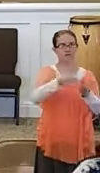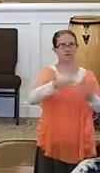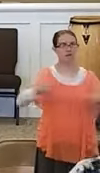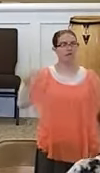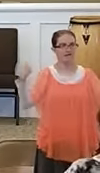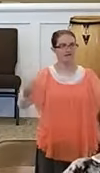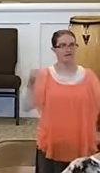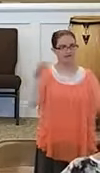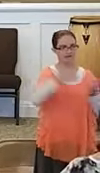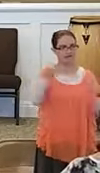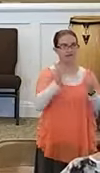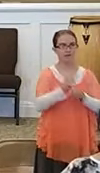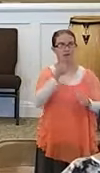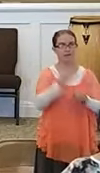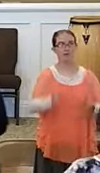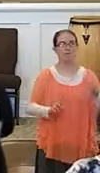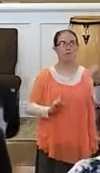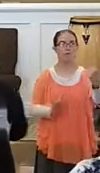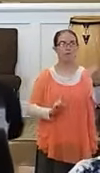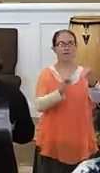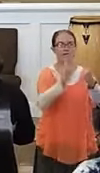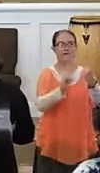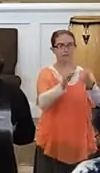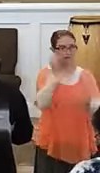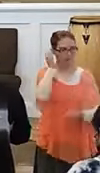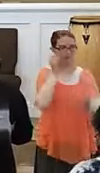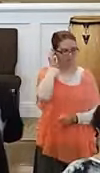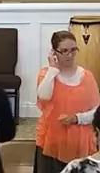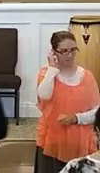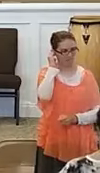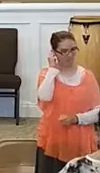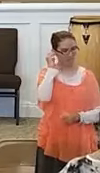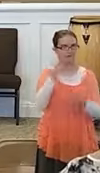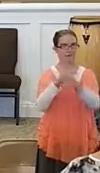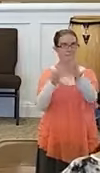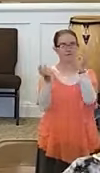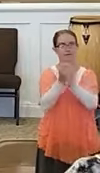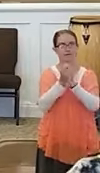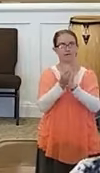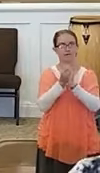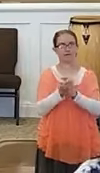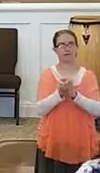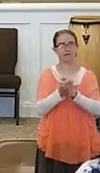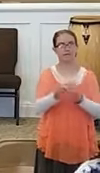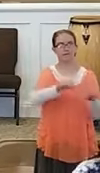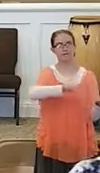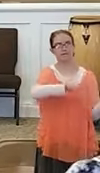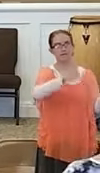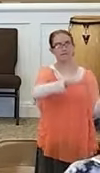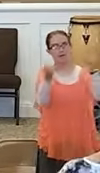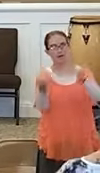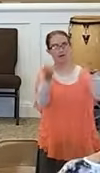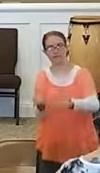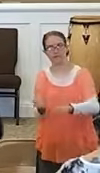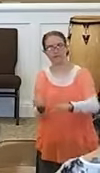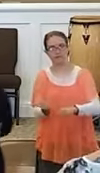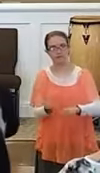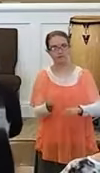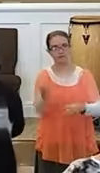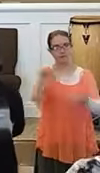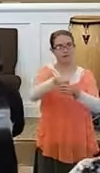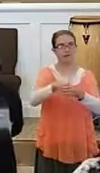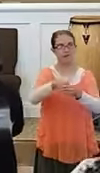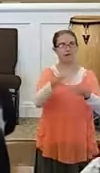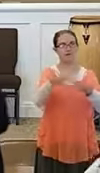again. You keep walking toward him. Hallelujah. That's repentance. Repent. And then be baptized in